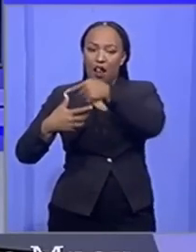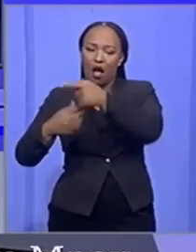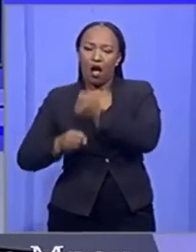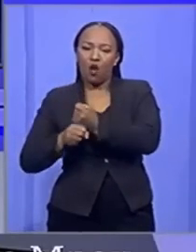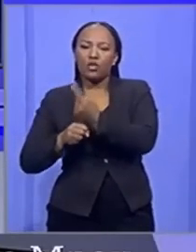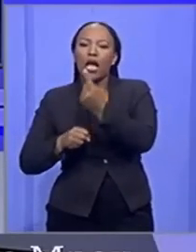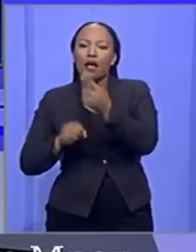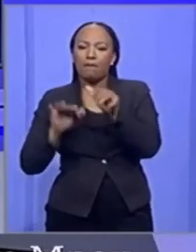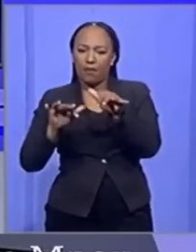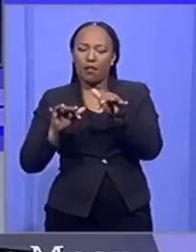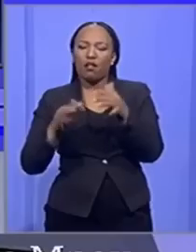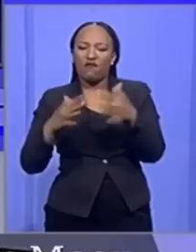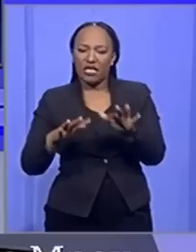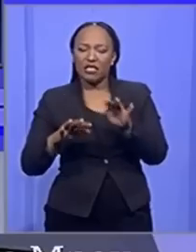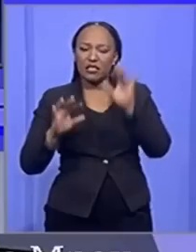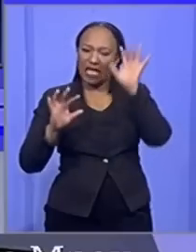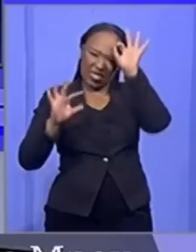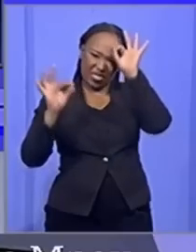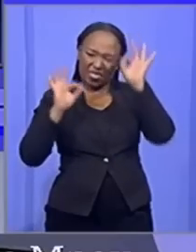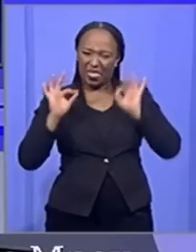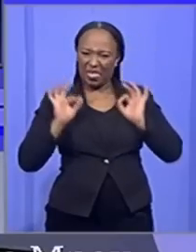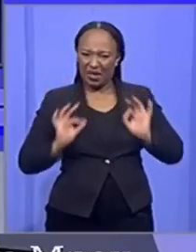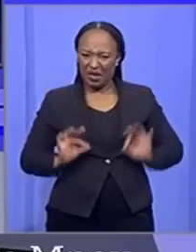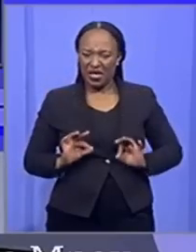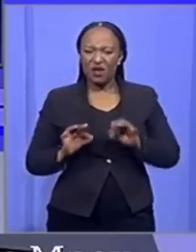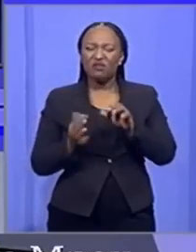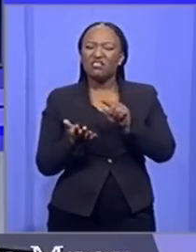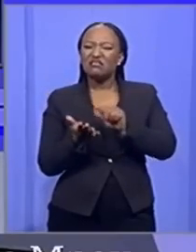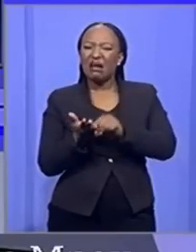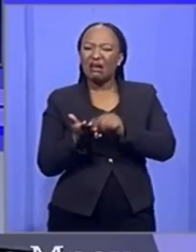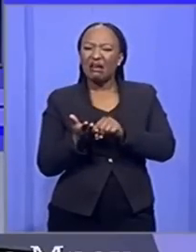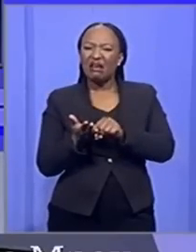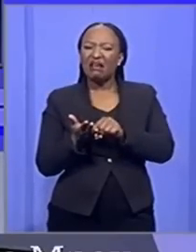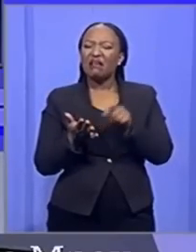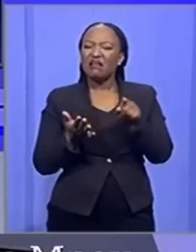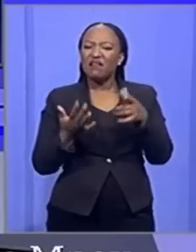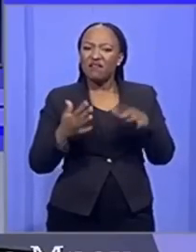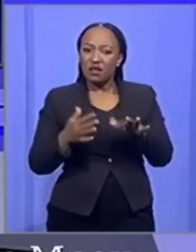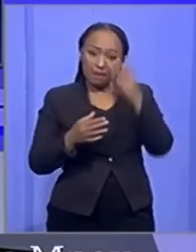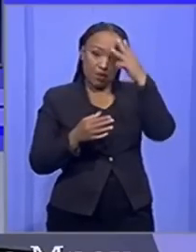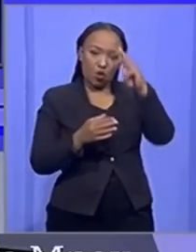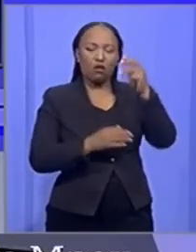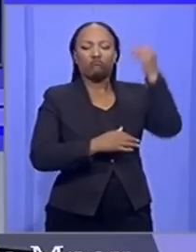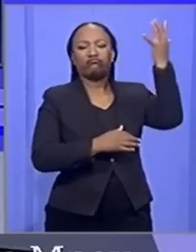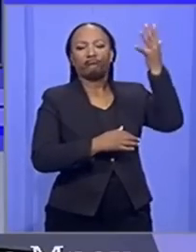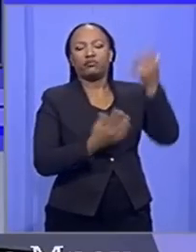Phaahla o be a bolela le babegaditaba mo a bolelago ka go phulega ga bolwetši bjo ka Pretoria lehono.